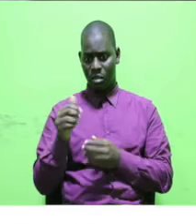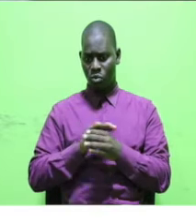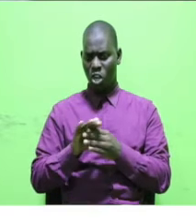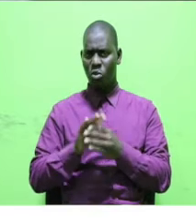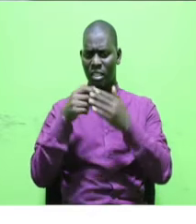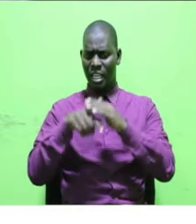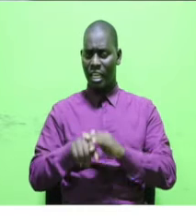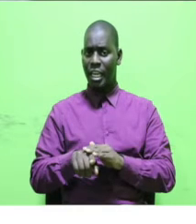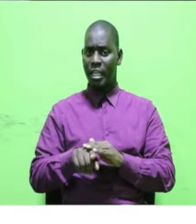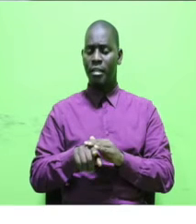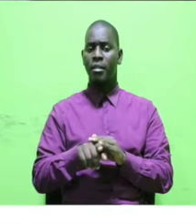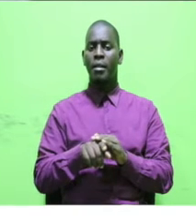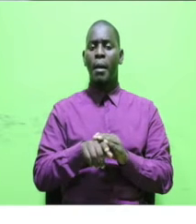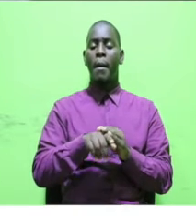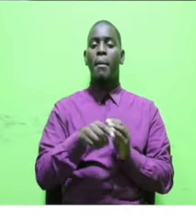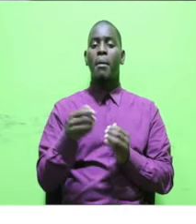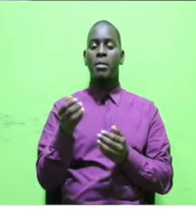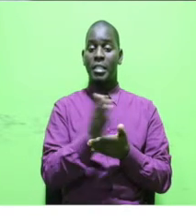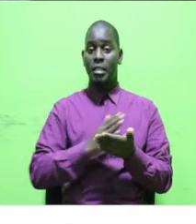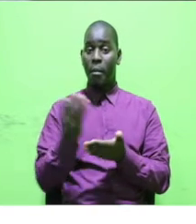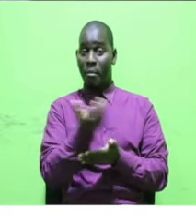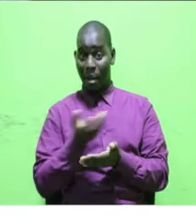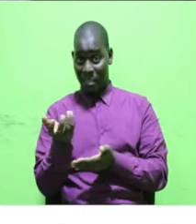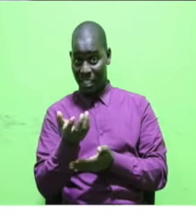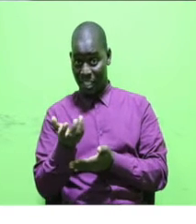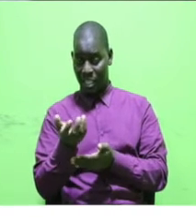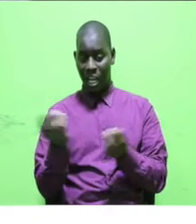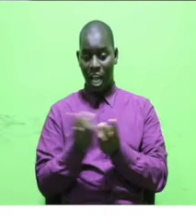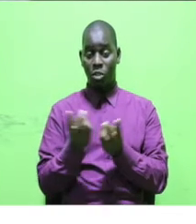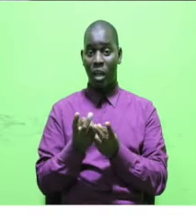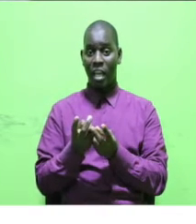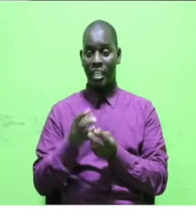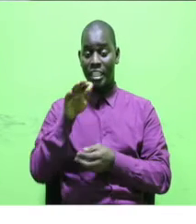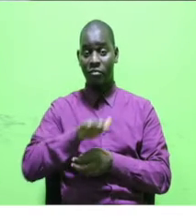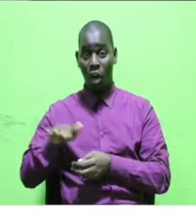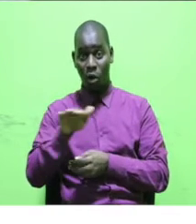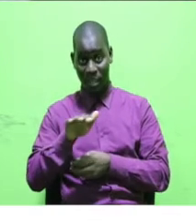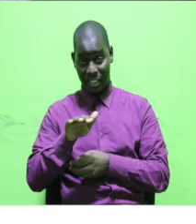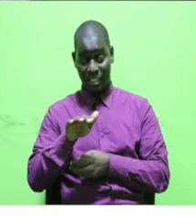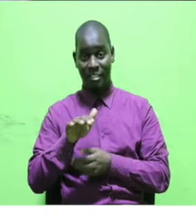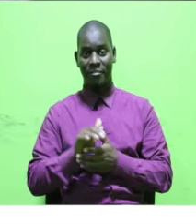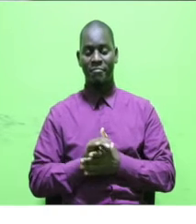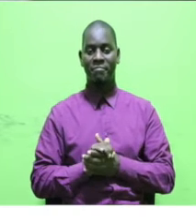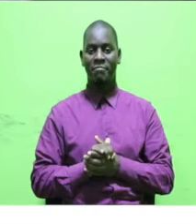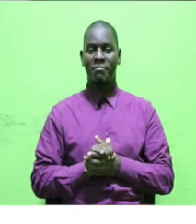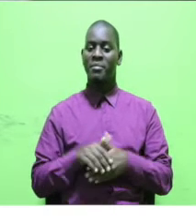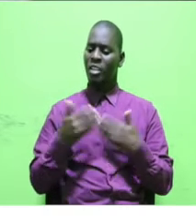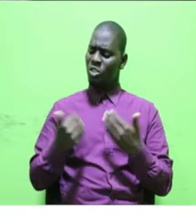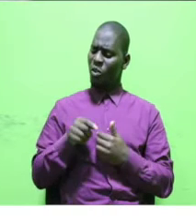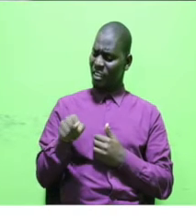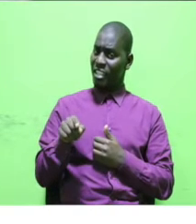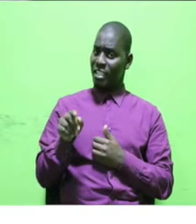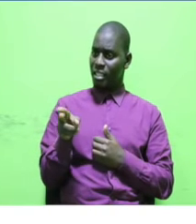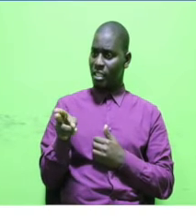potential threat to public health or environmental, especially if not well managed. Hazardous